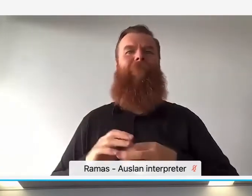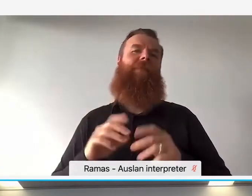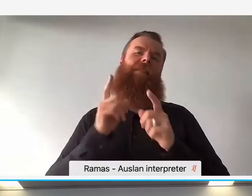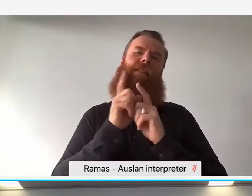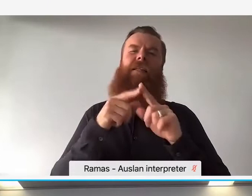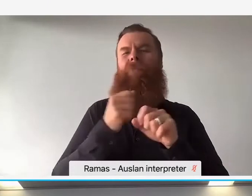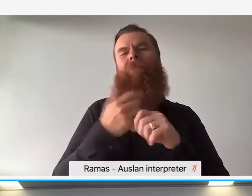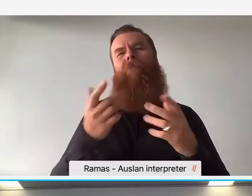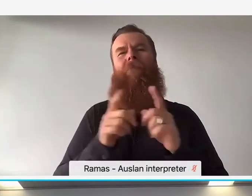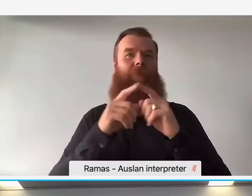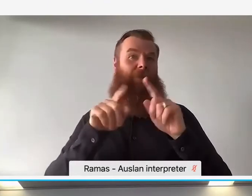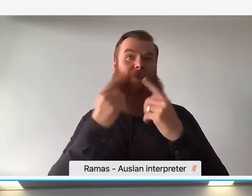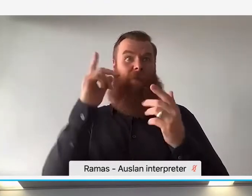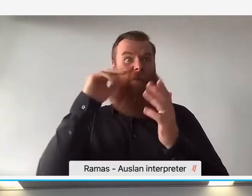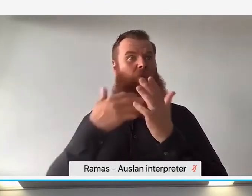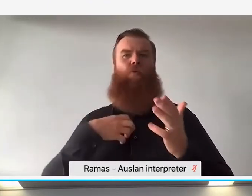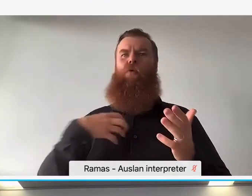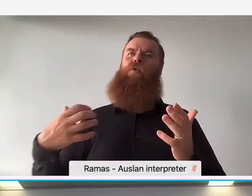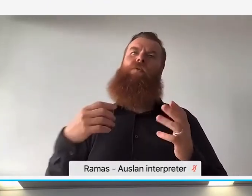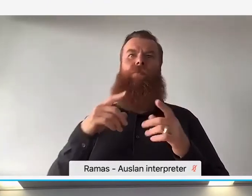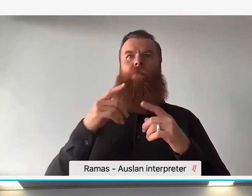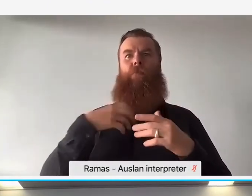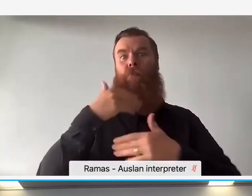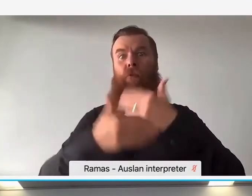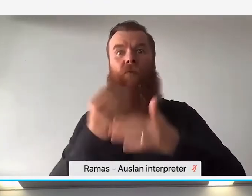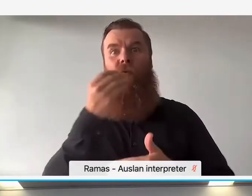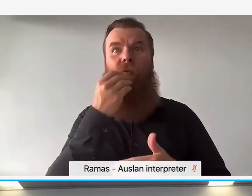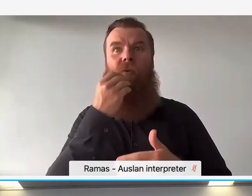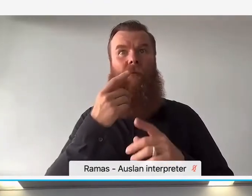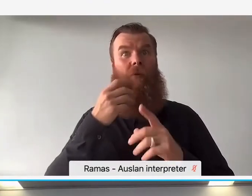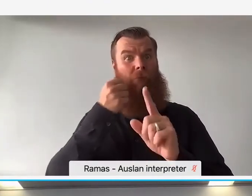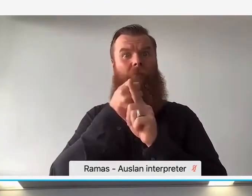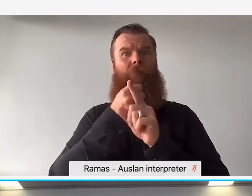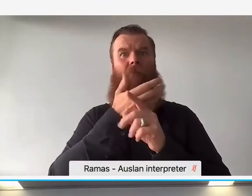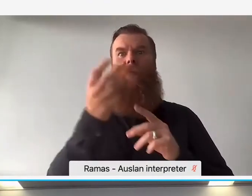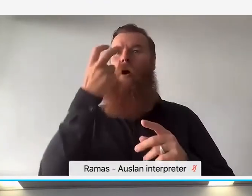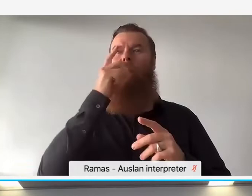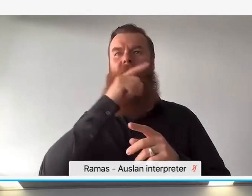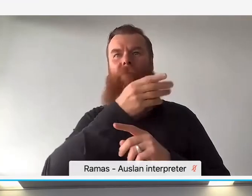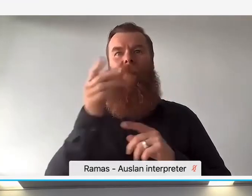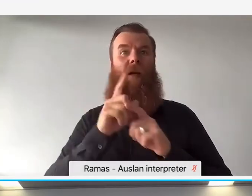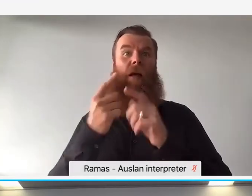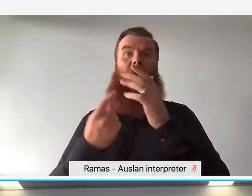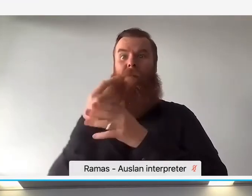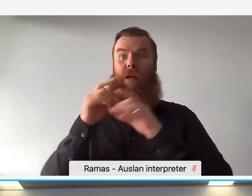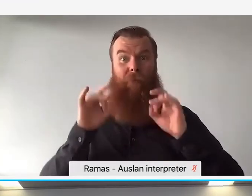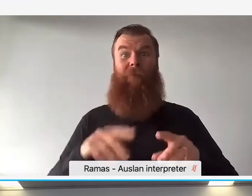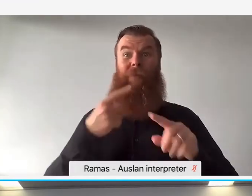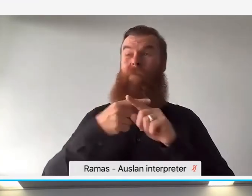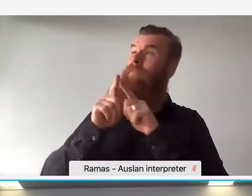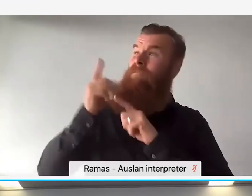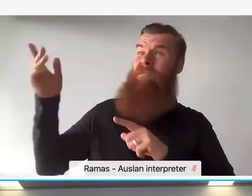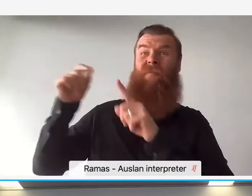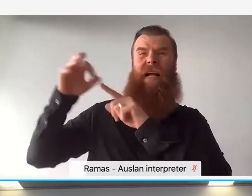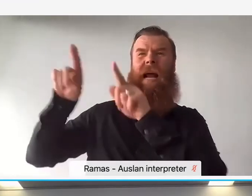food, which is impacting individuals as they age, as we have also seen here. So while